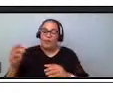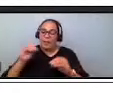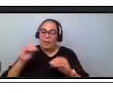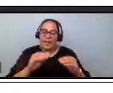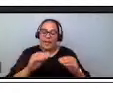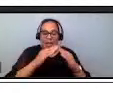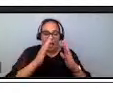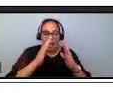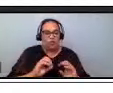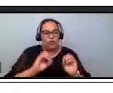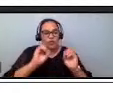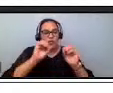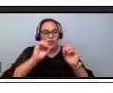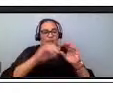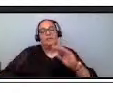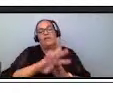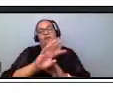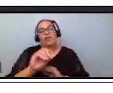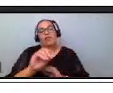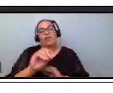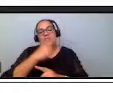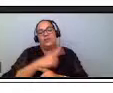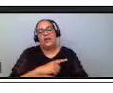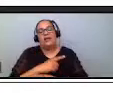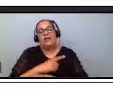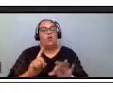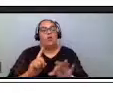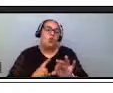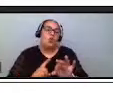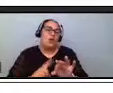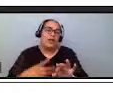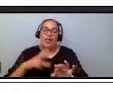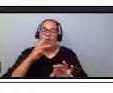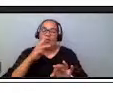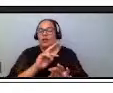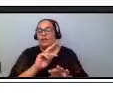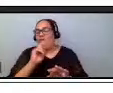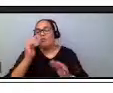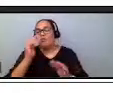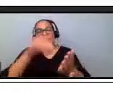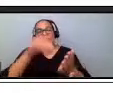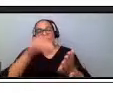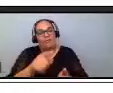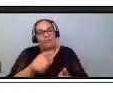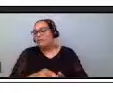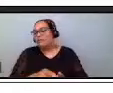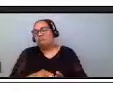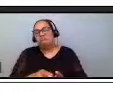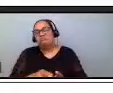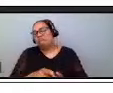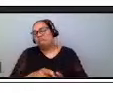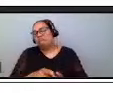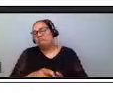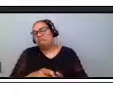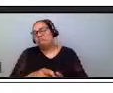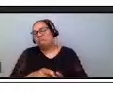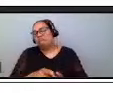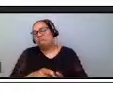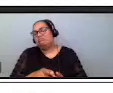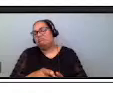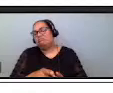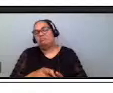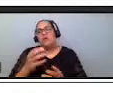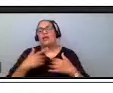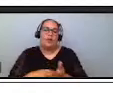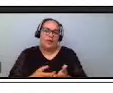delivery is maximum 40 days you for quality otherwise it gets to the other side you might not you might not even bother to ship it out